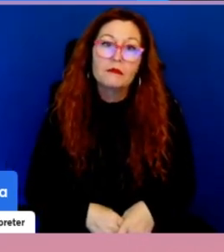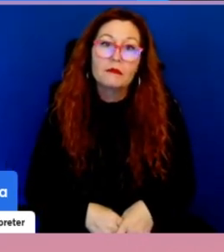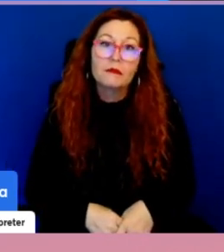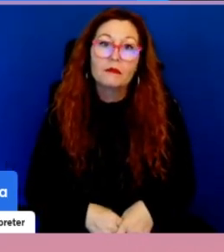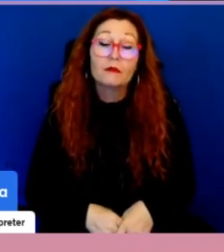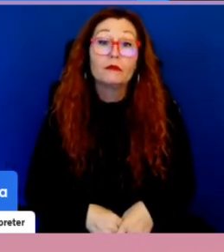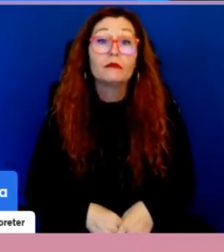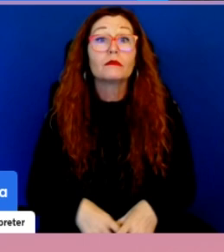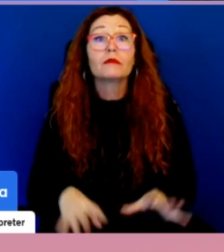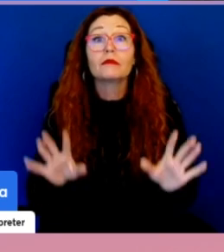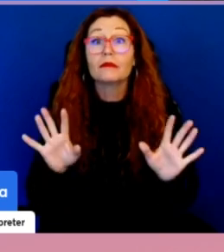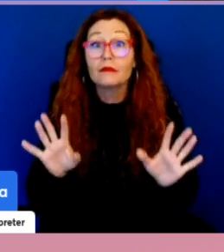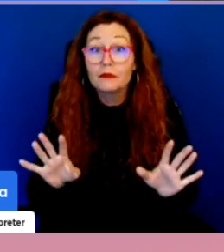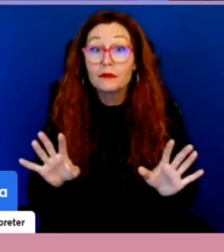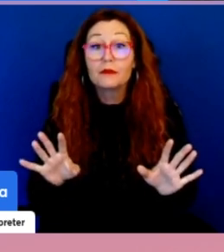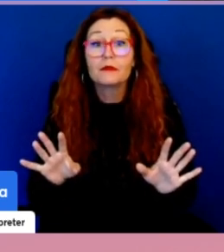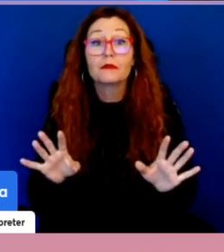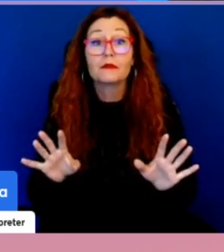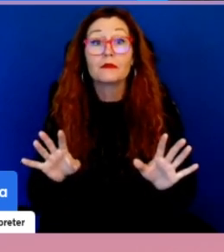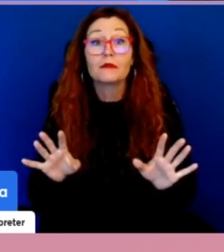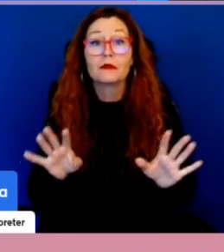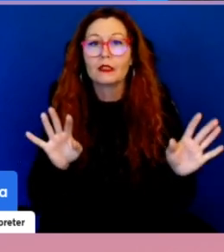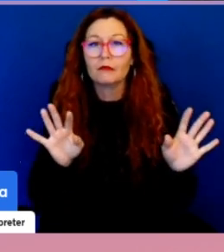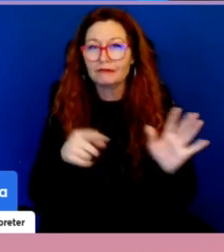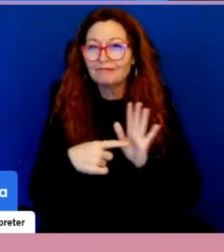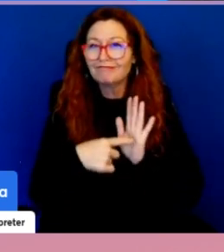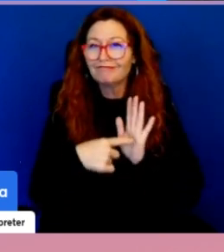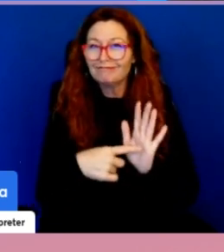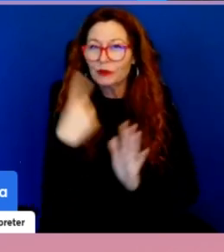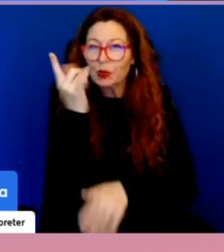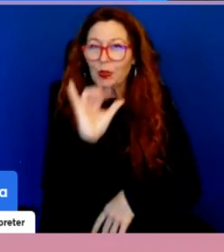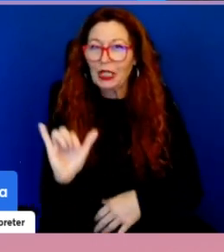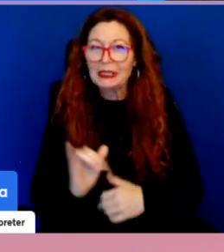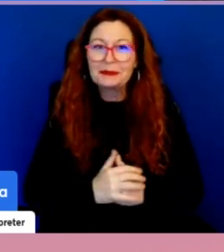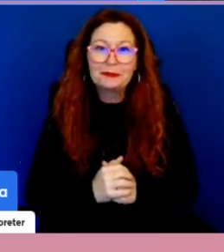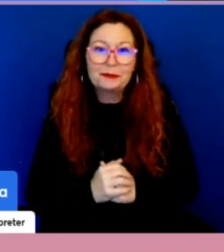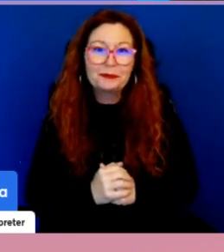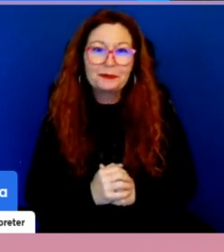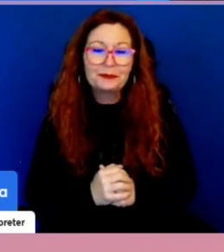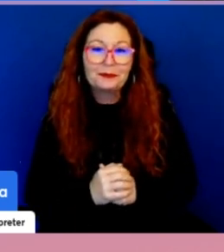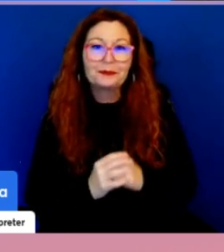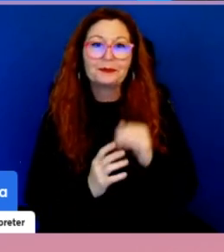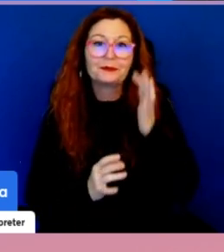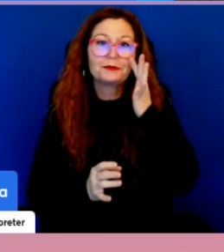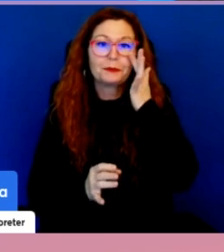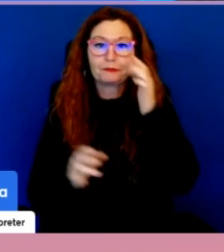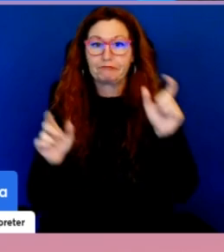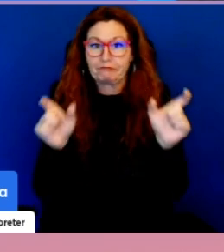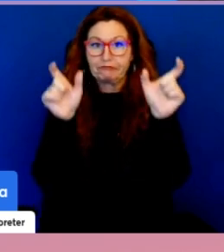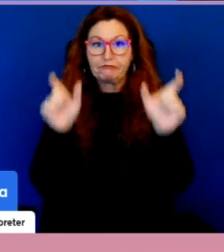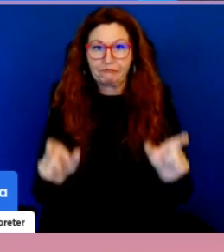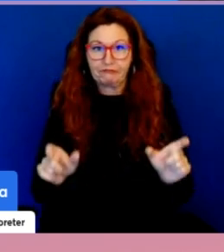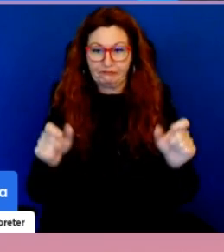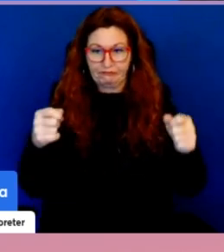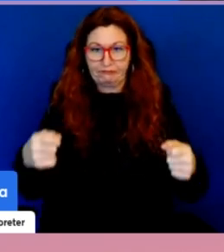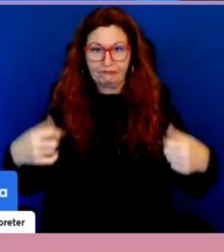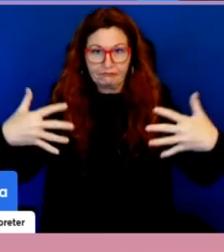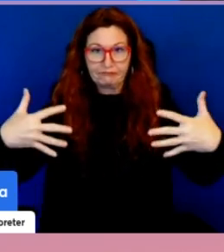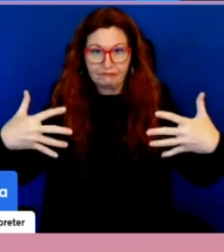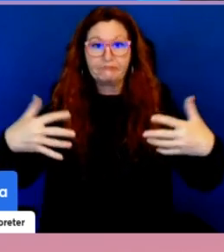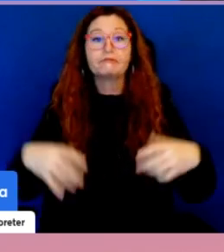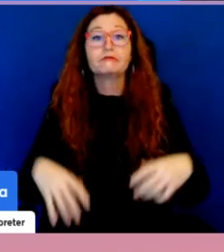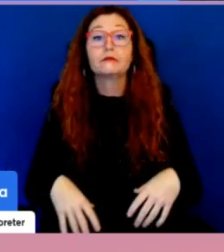Let's take a look at what that side by side what that looks like. So if we think about the NIST CSF identify